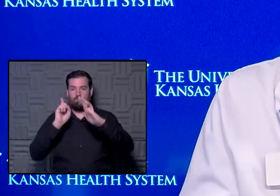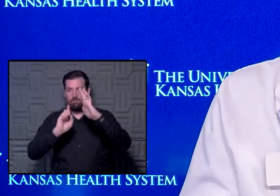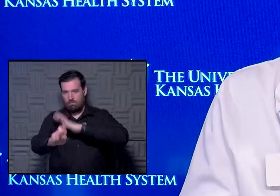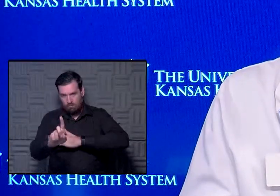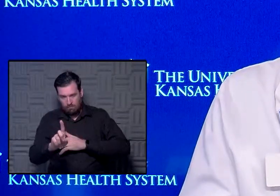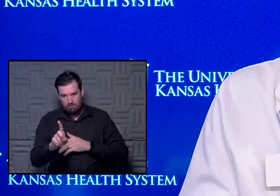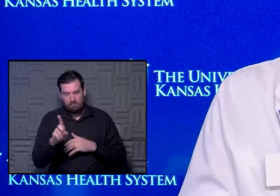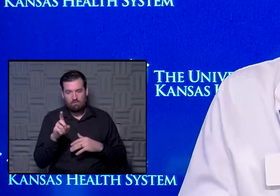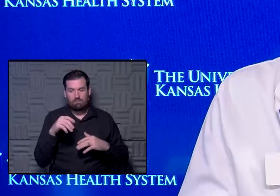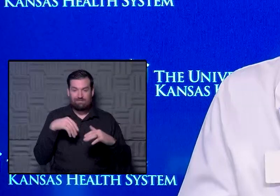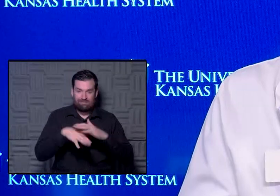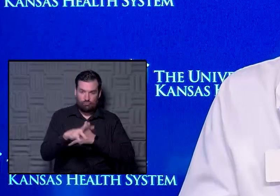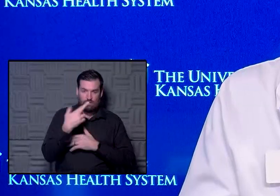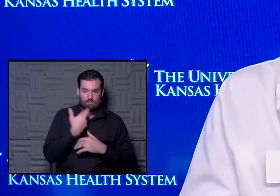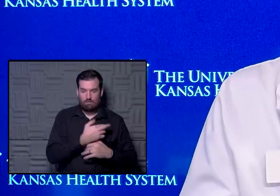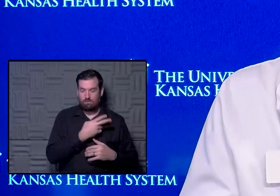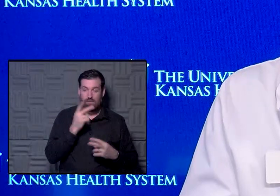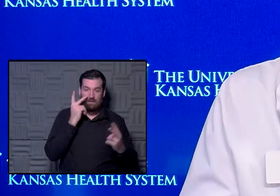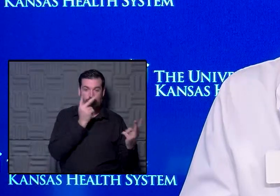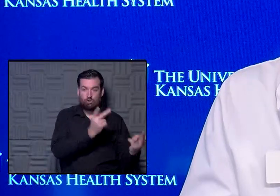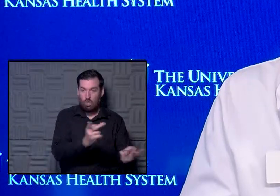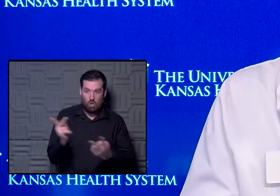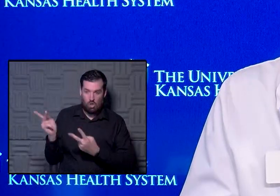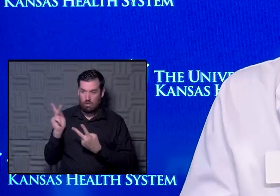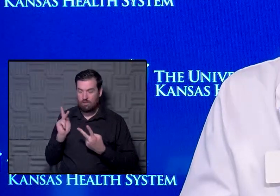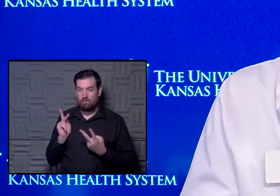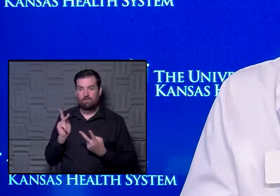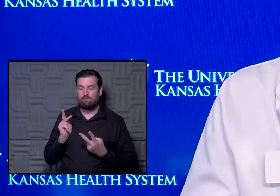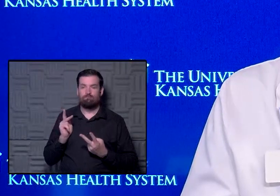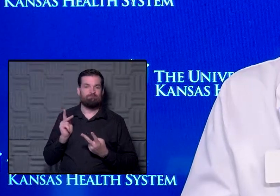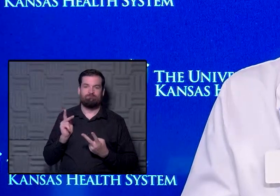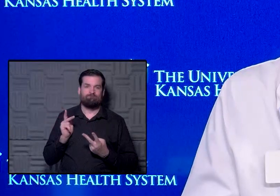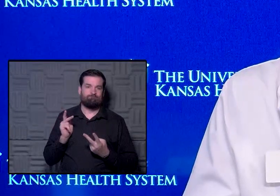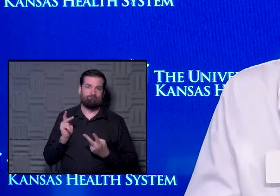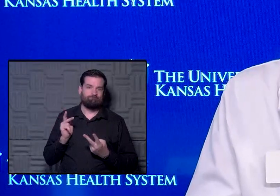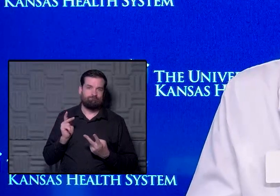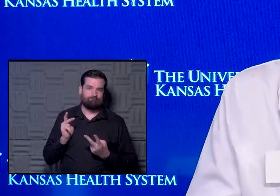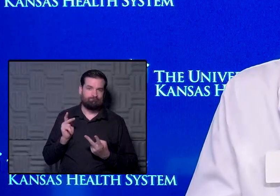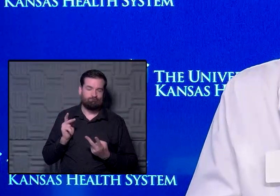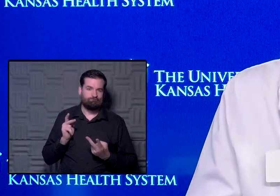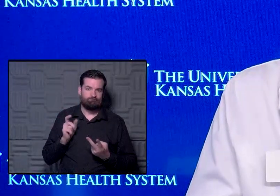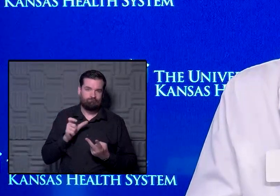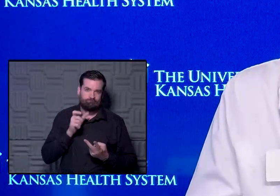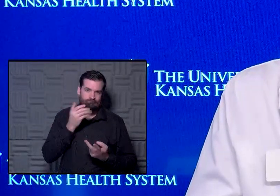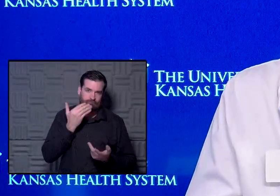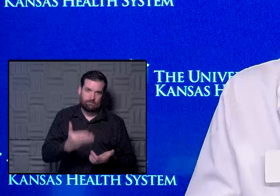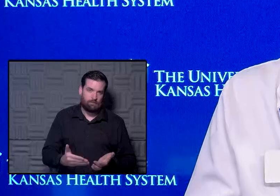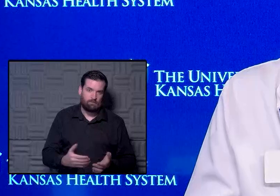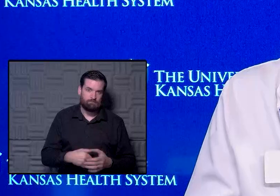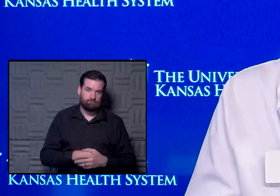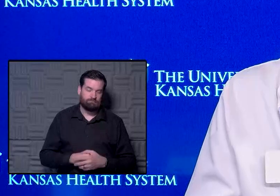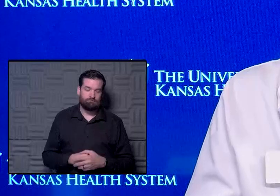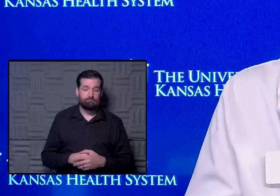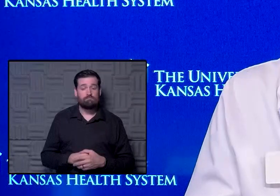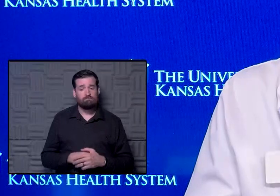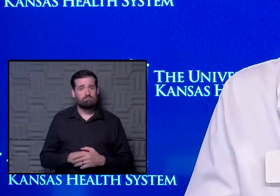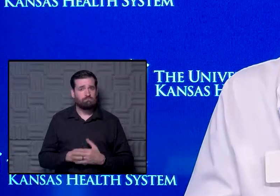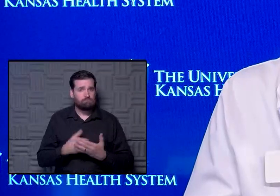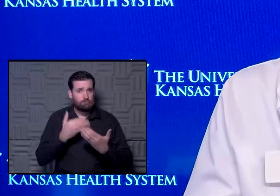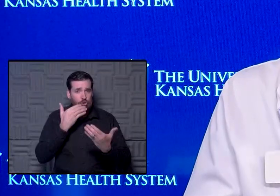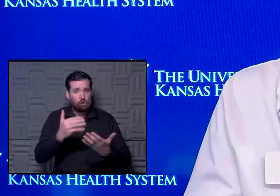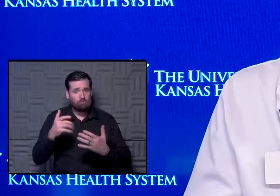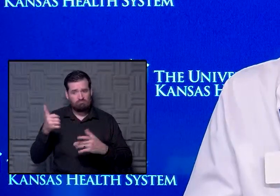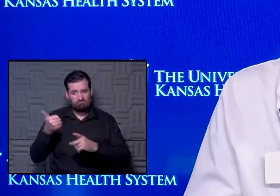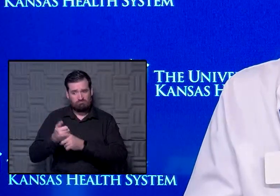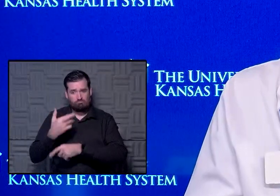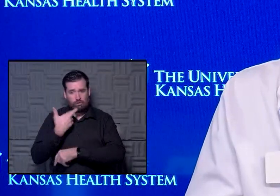And what I saw was not particularly encouraging. While it's great, of course, that the restaurant was